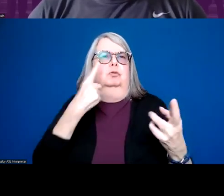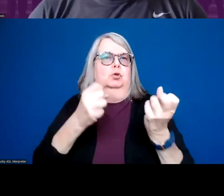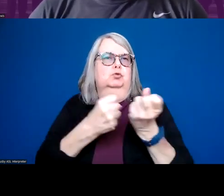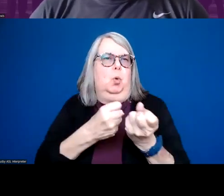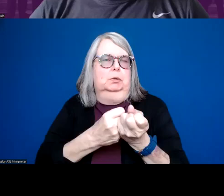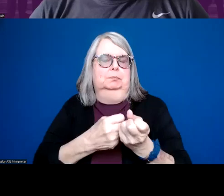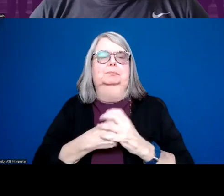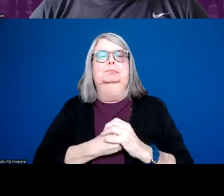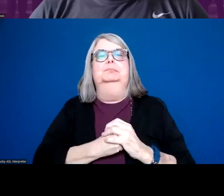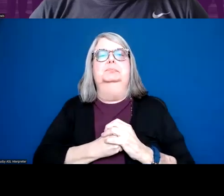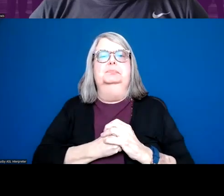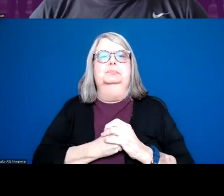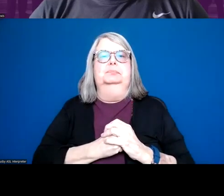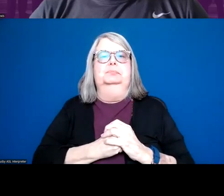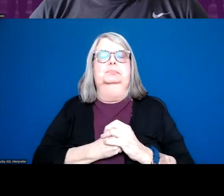slide.